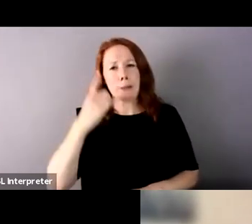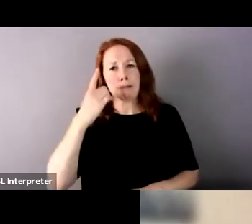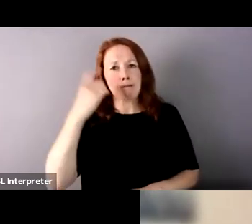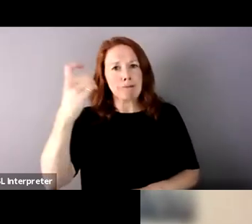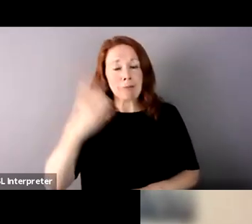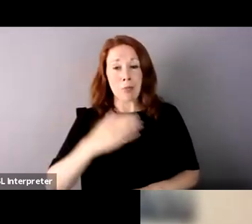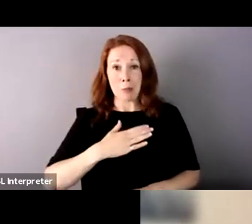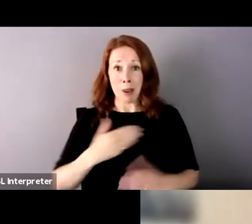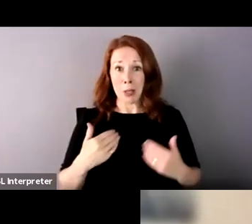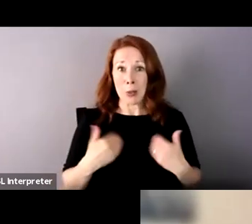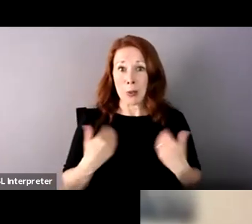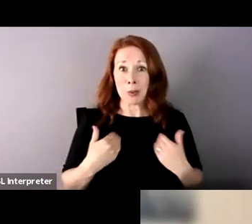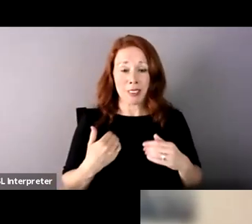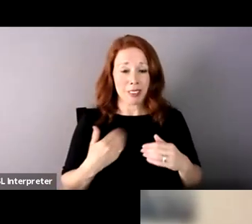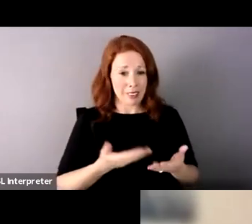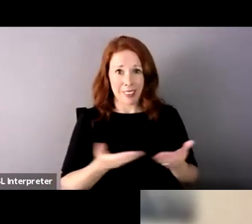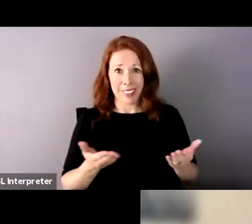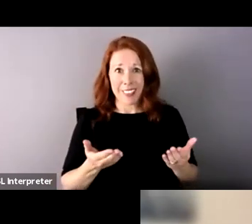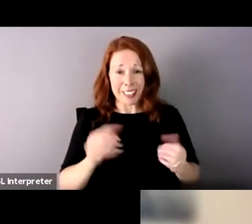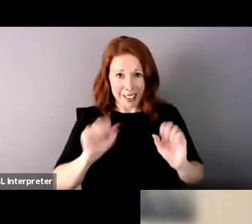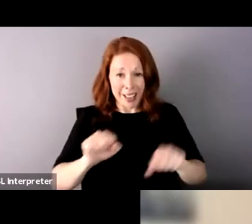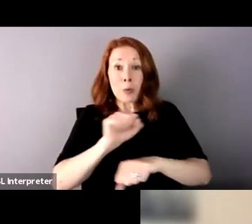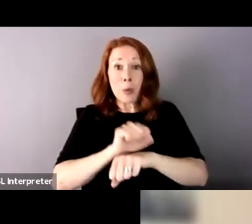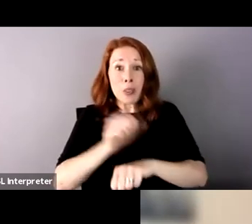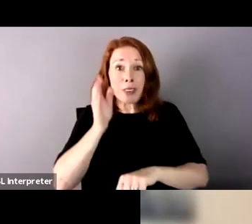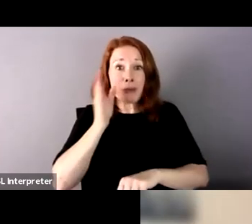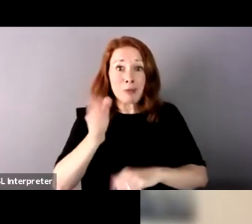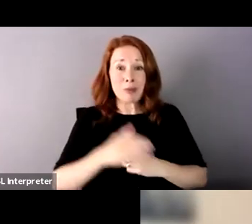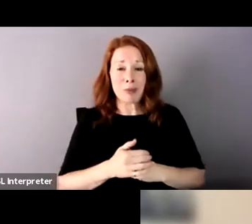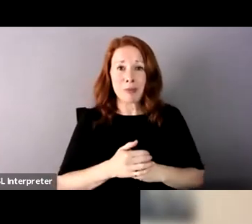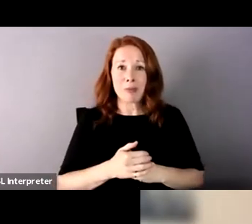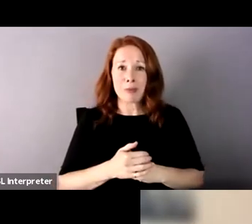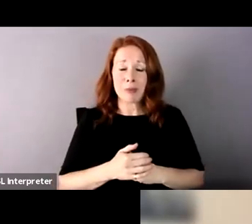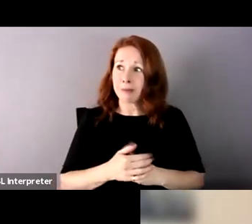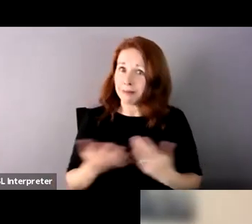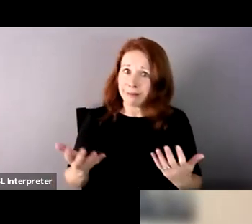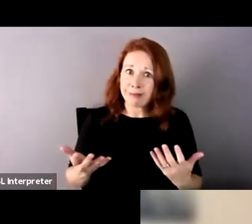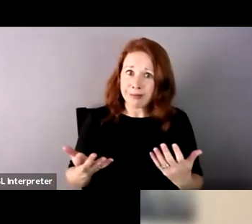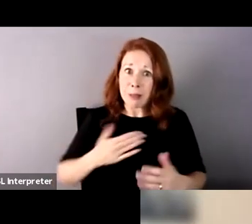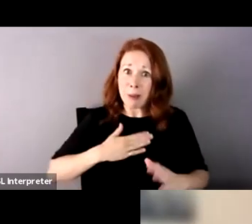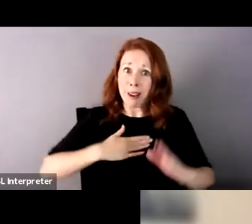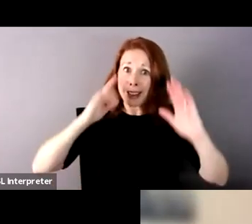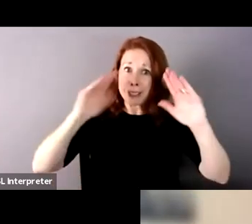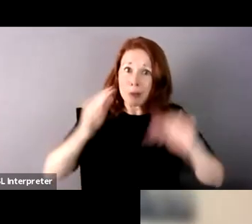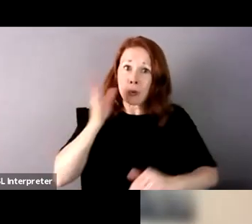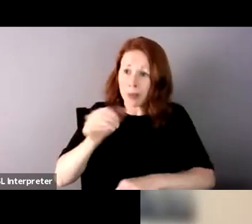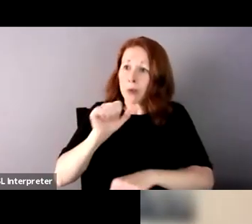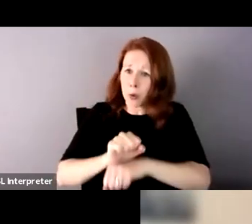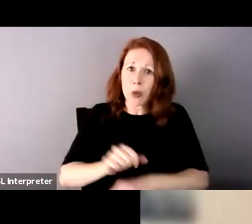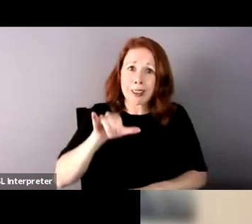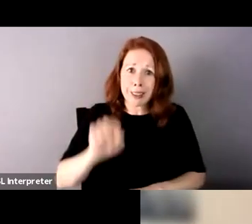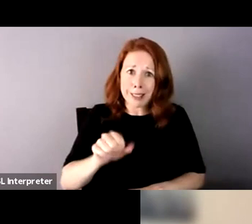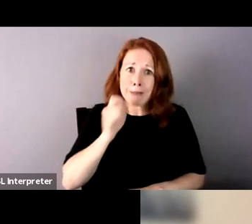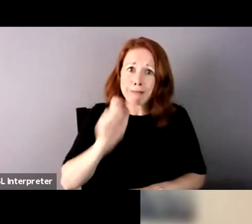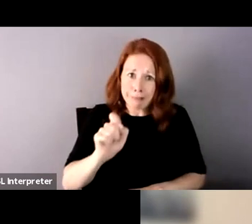my youth or my child will work. And I have to counter that with, you know, that's my expectation. I